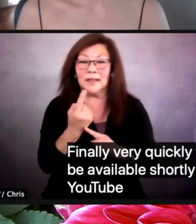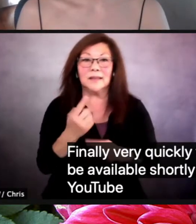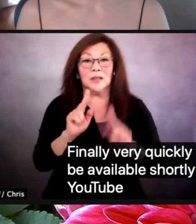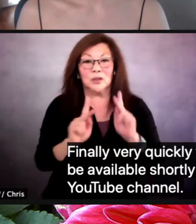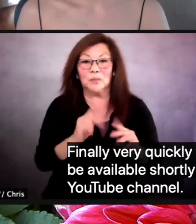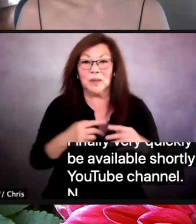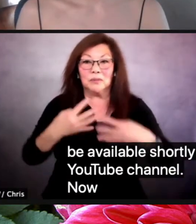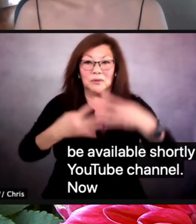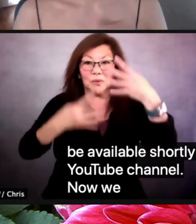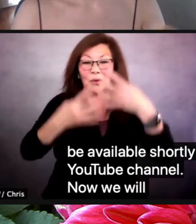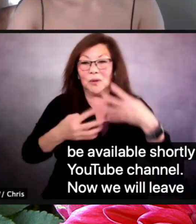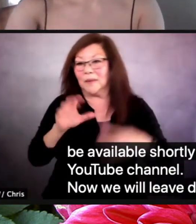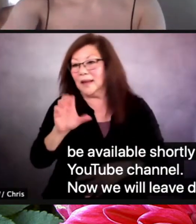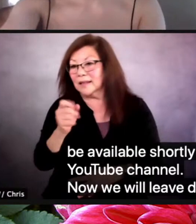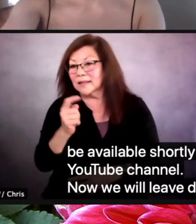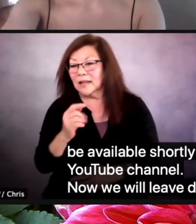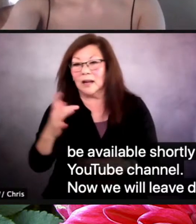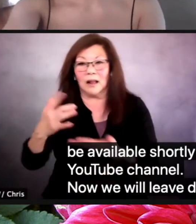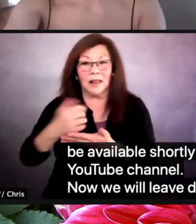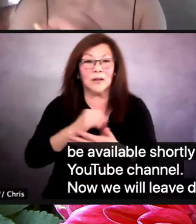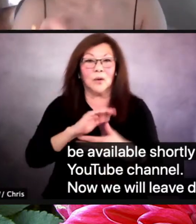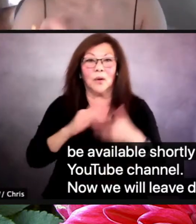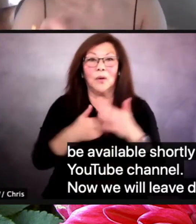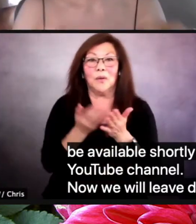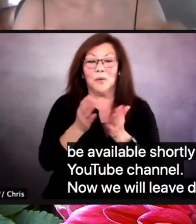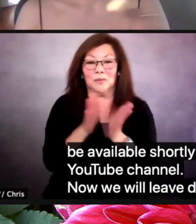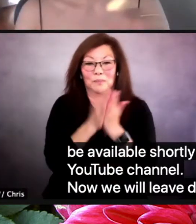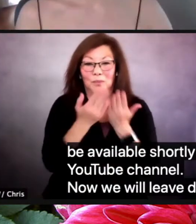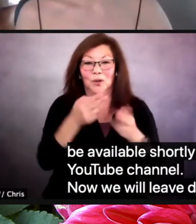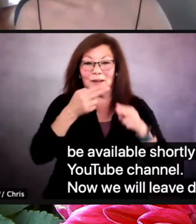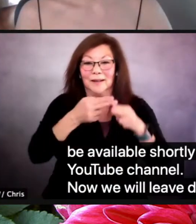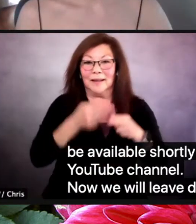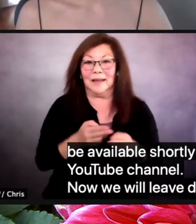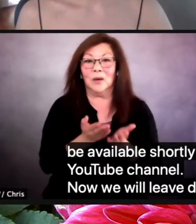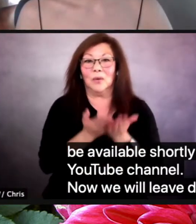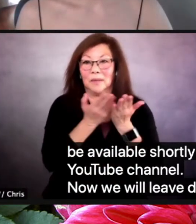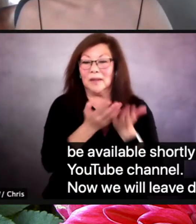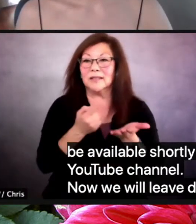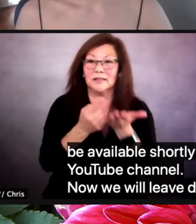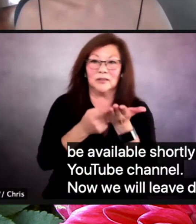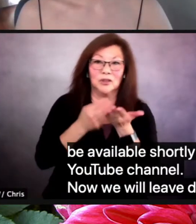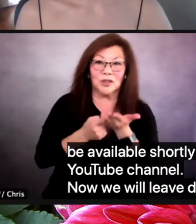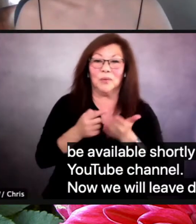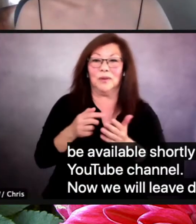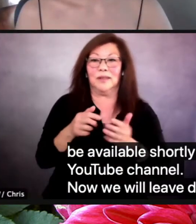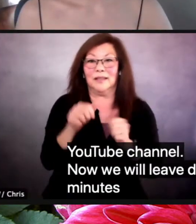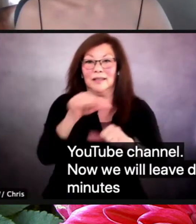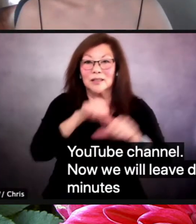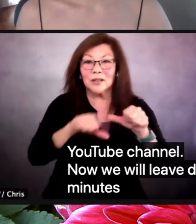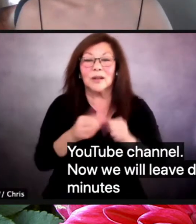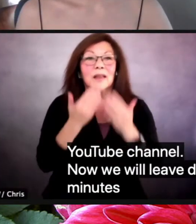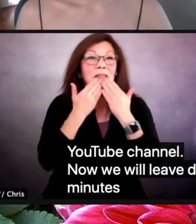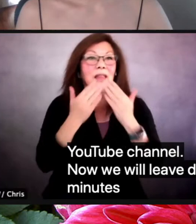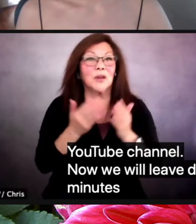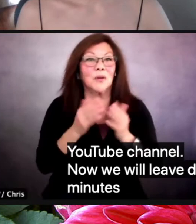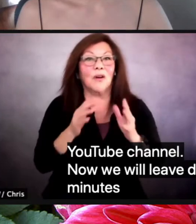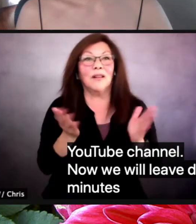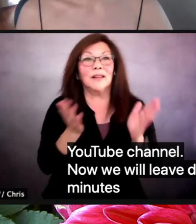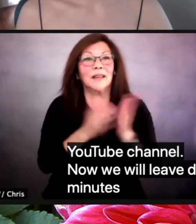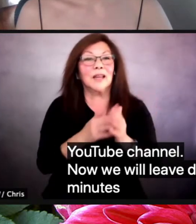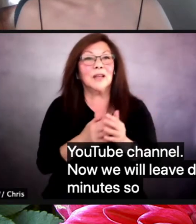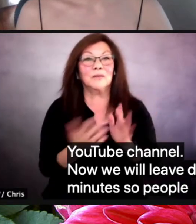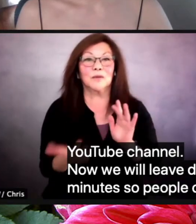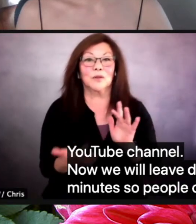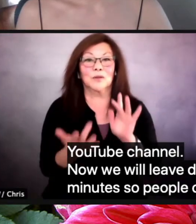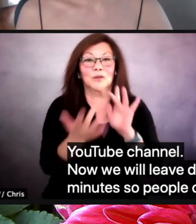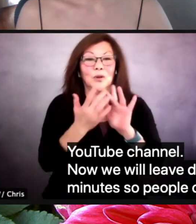scroll up through the chat, collect all of those book recommendations, and talk with each other. So thank you all again for joining us online. Thank